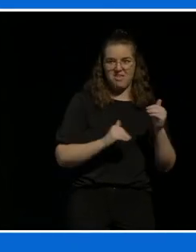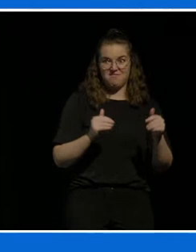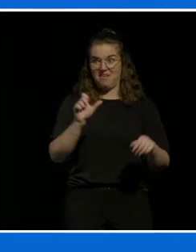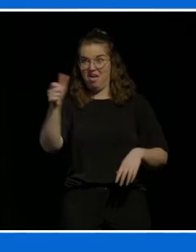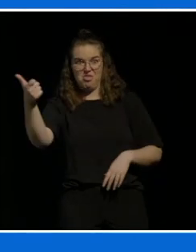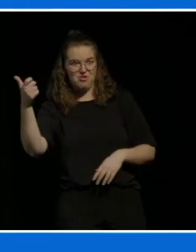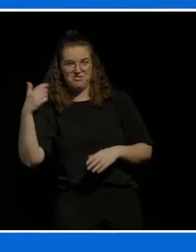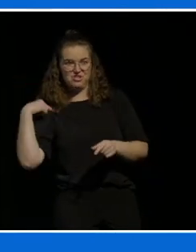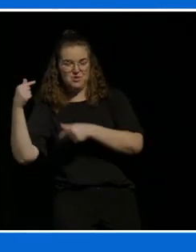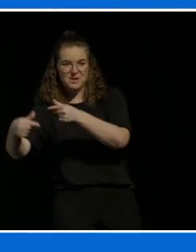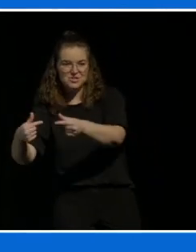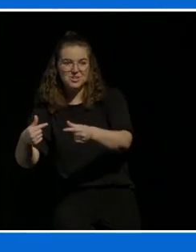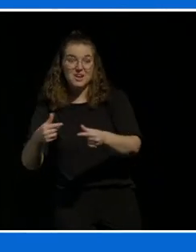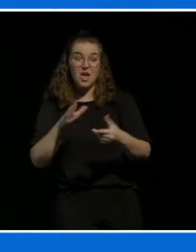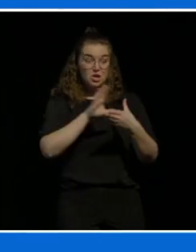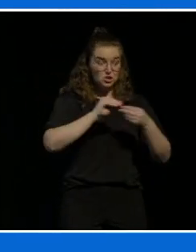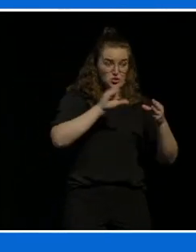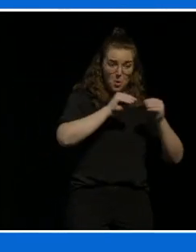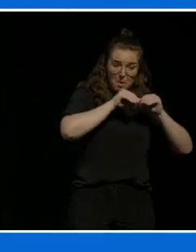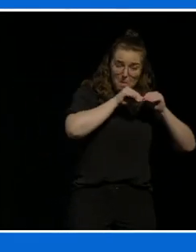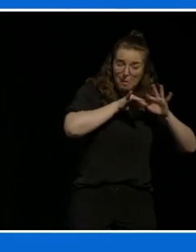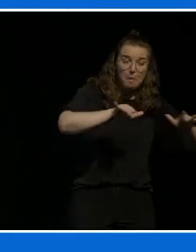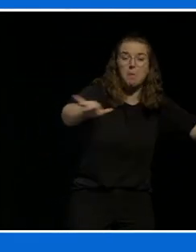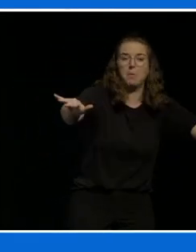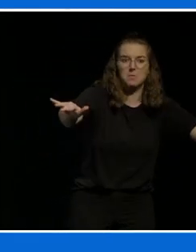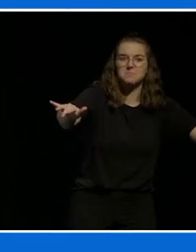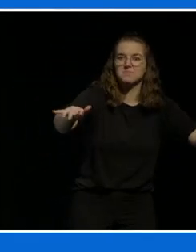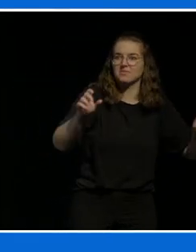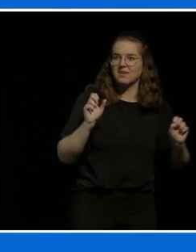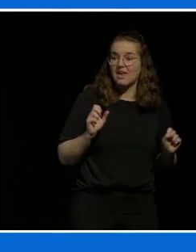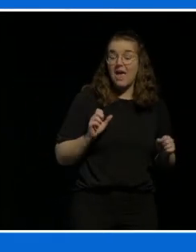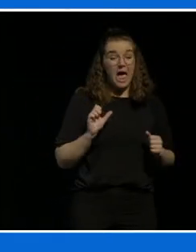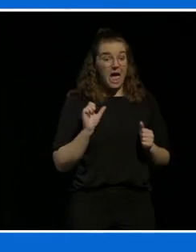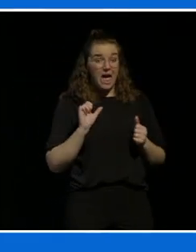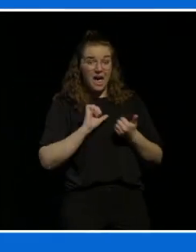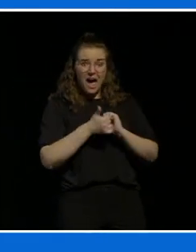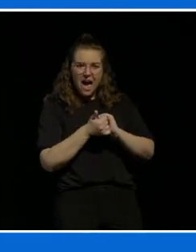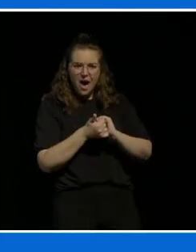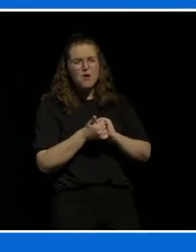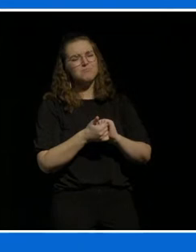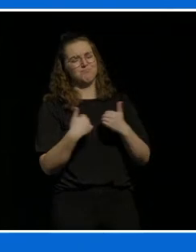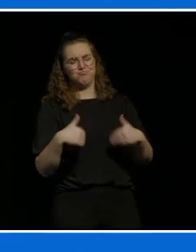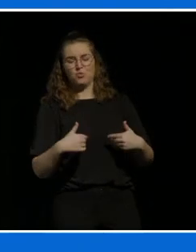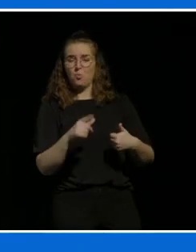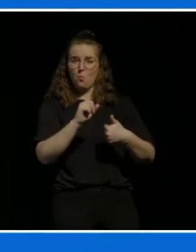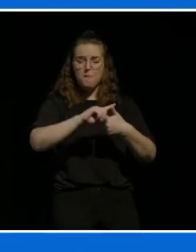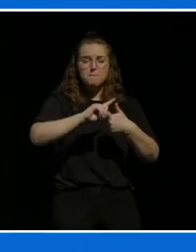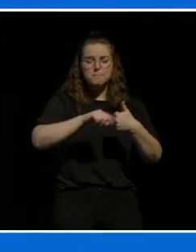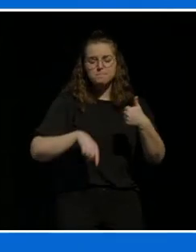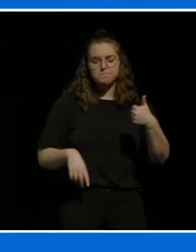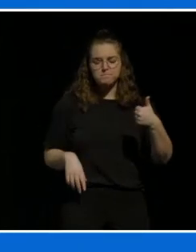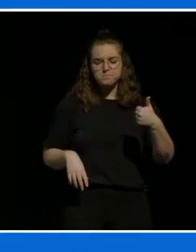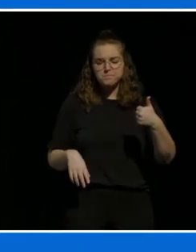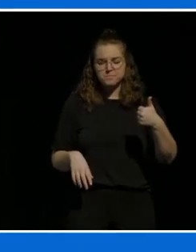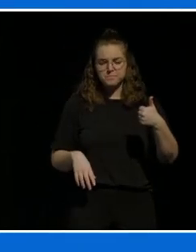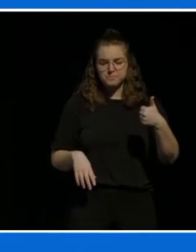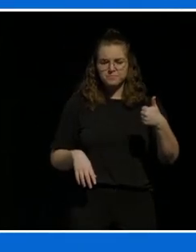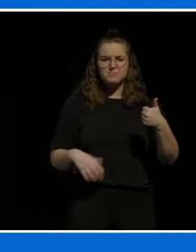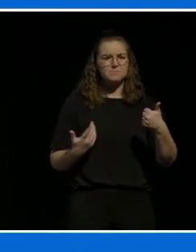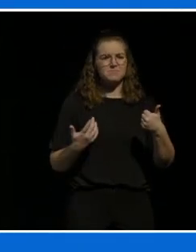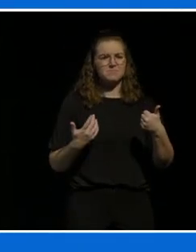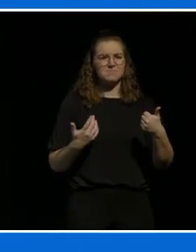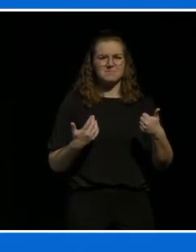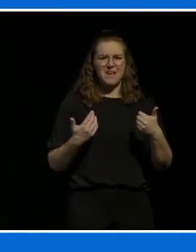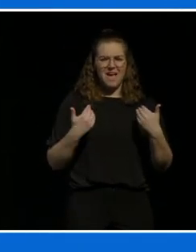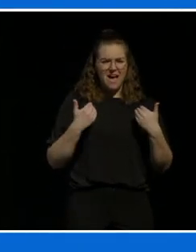like wildfire. And there are a couple ways that you can do that very tactically. One is create alliances with